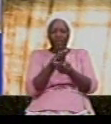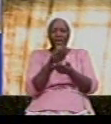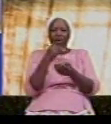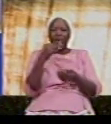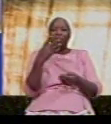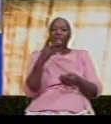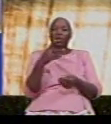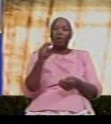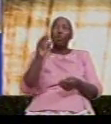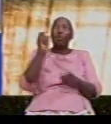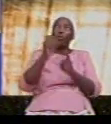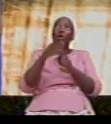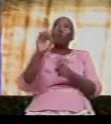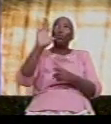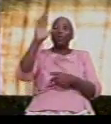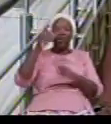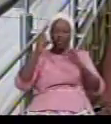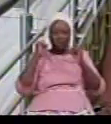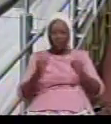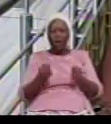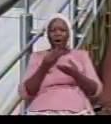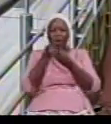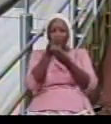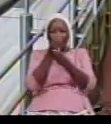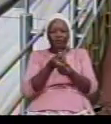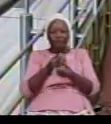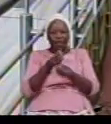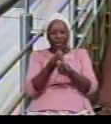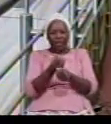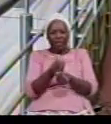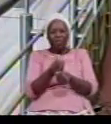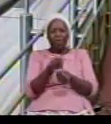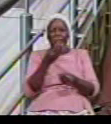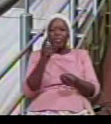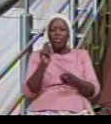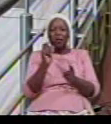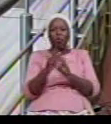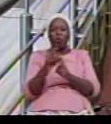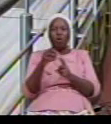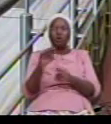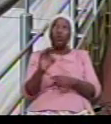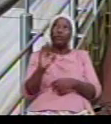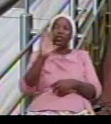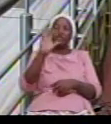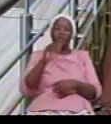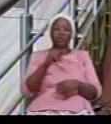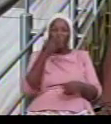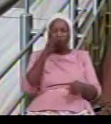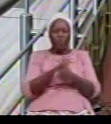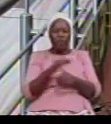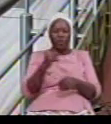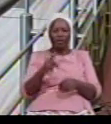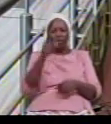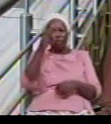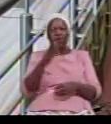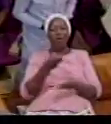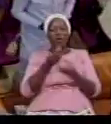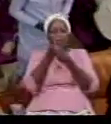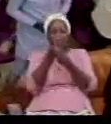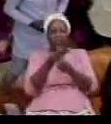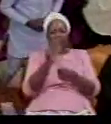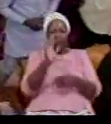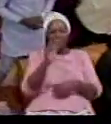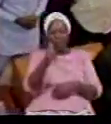power. Feed the words of the promises of God. Feed yourself